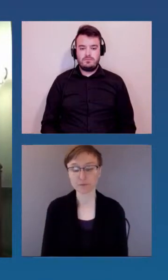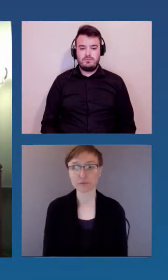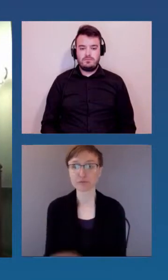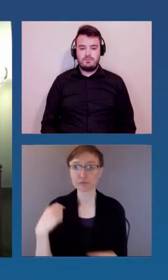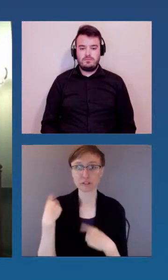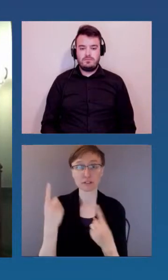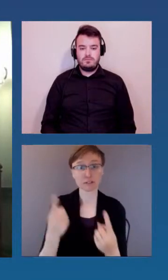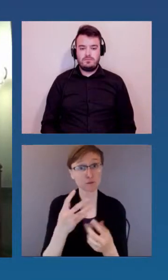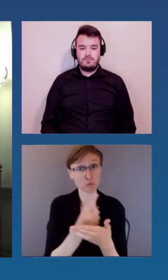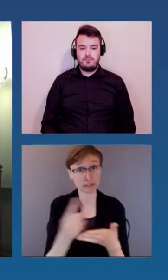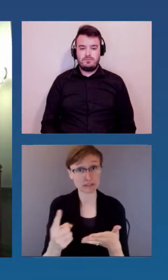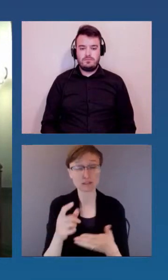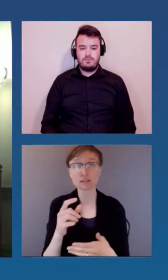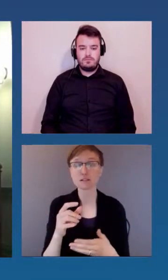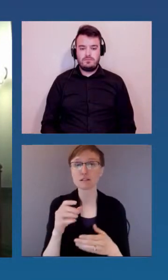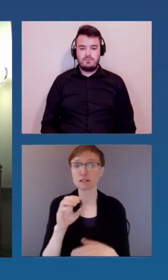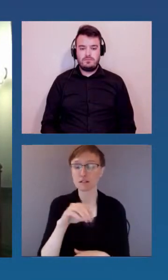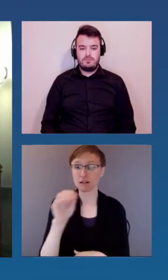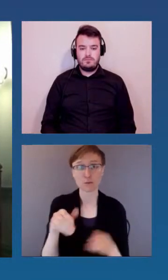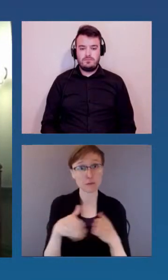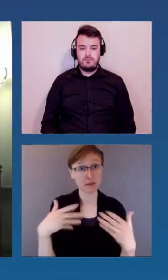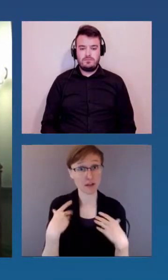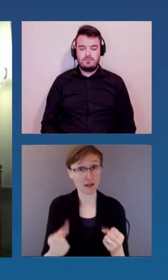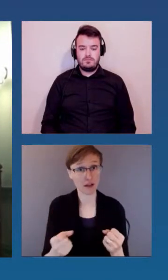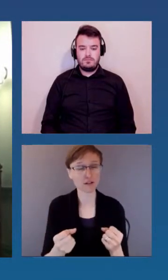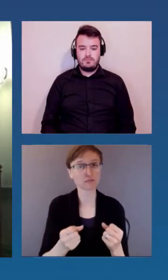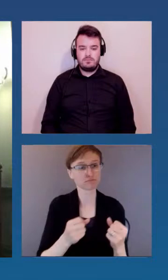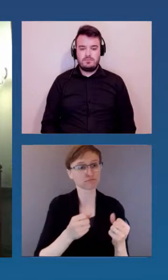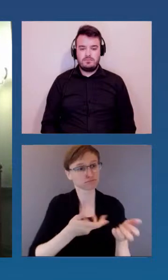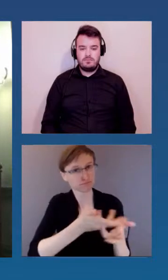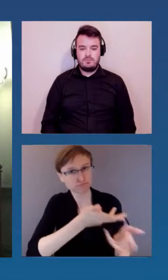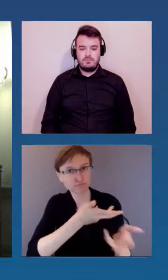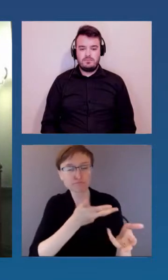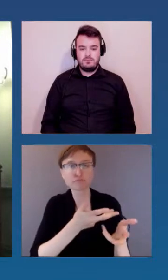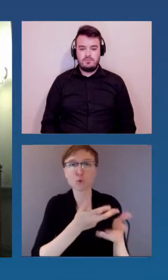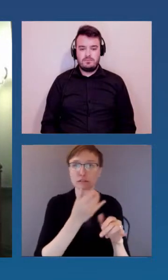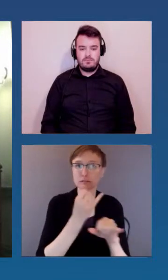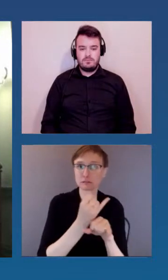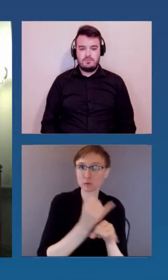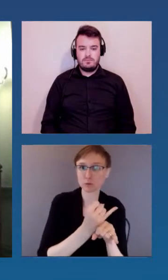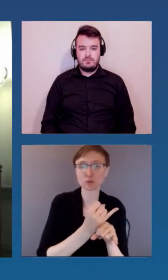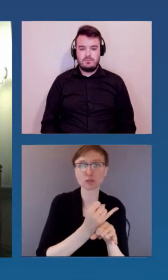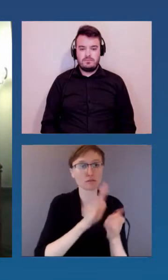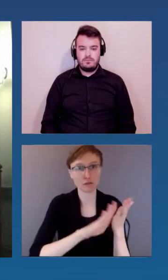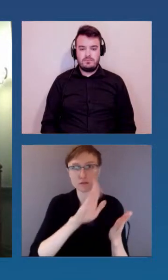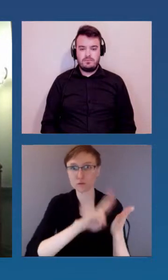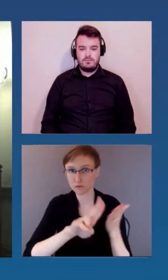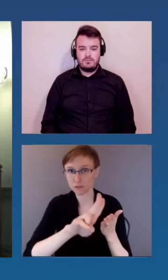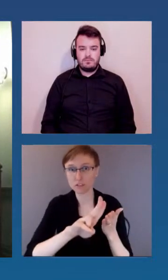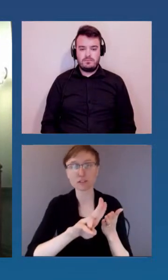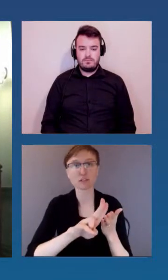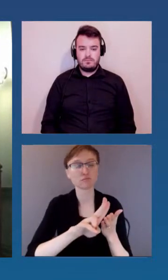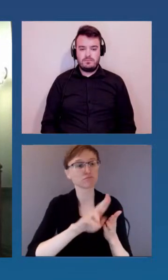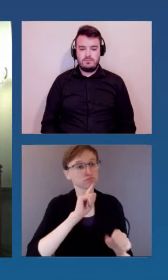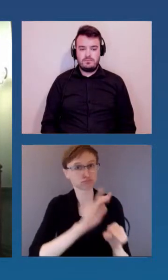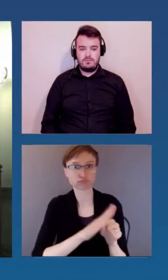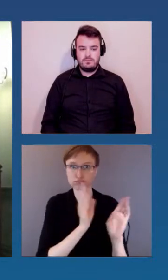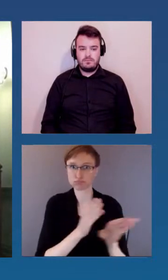has been working closely with post-secondary institutions to ensure the preparedness on campus for the fall